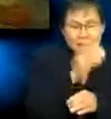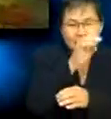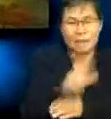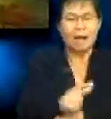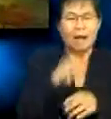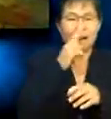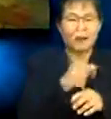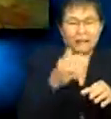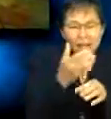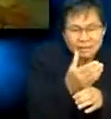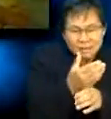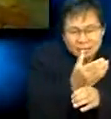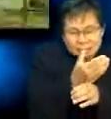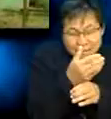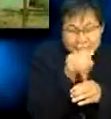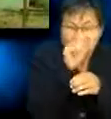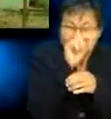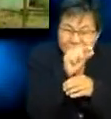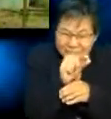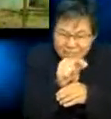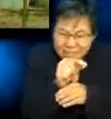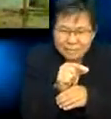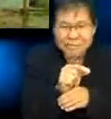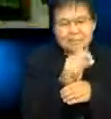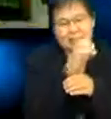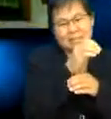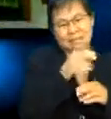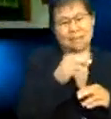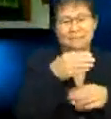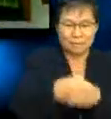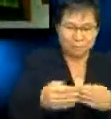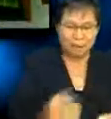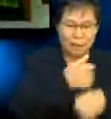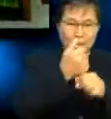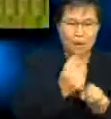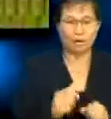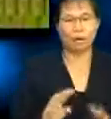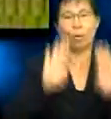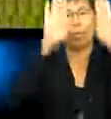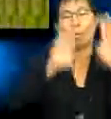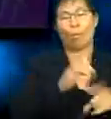cells are like tiny bricks that make up walls or towers big.